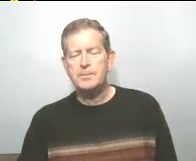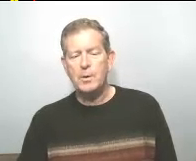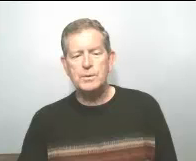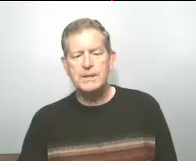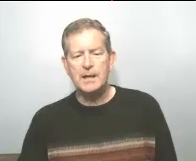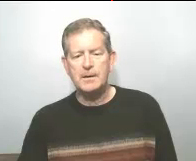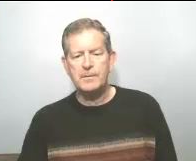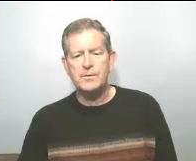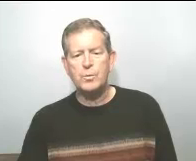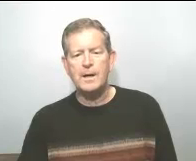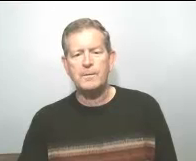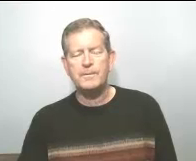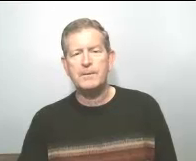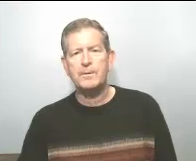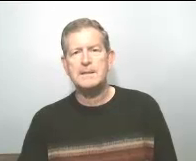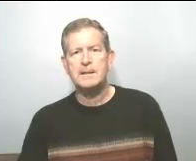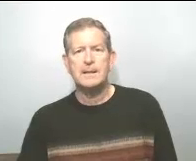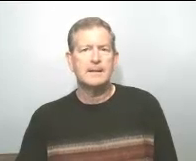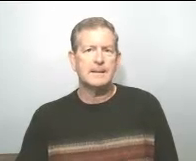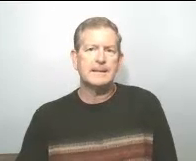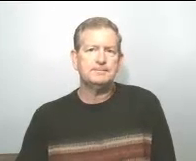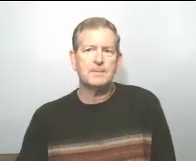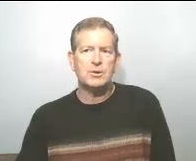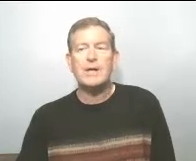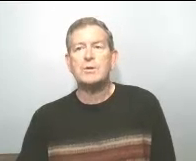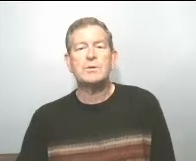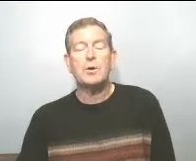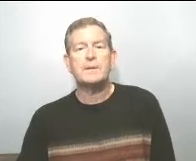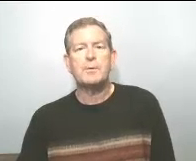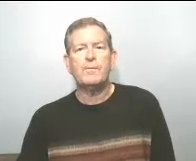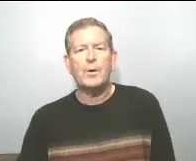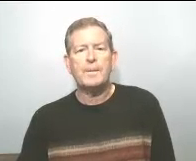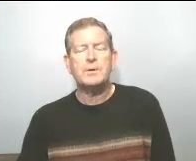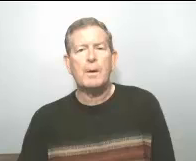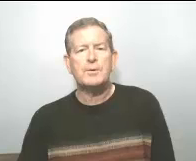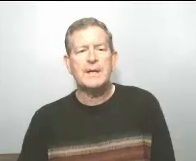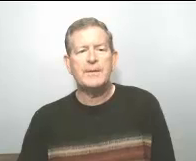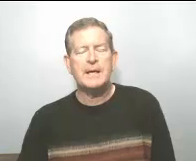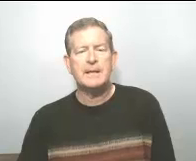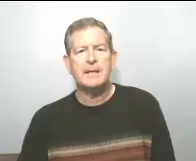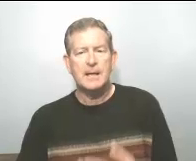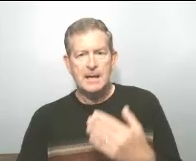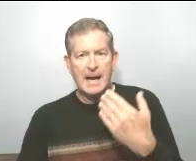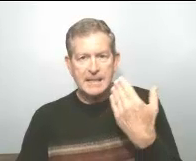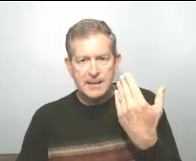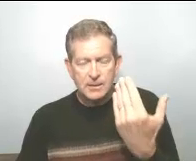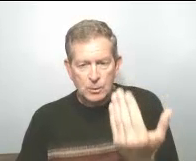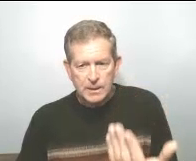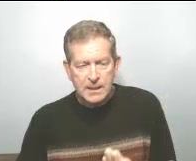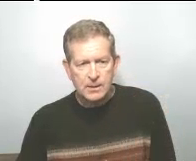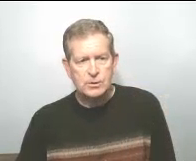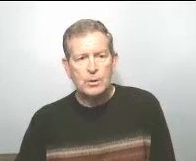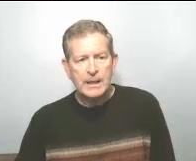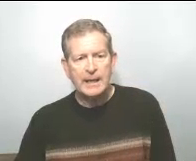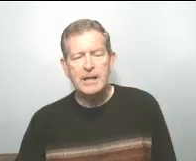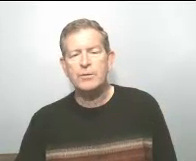is composed of 12 different gestures that you must perform to represent the ideas that you will